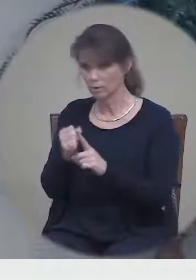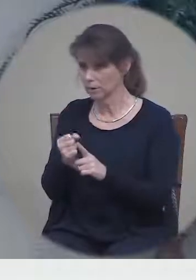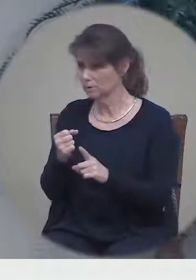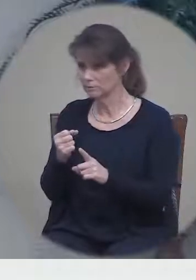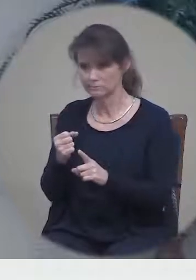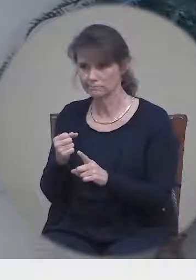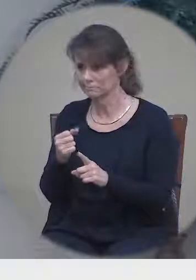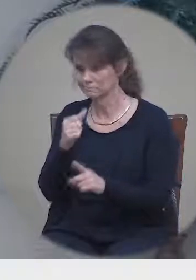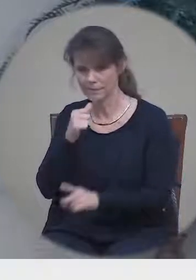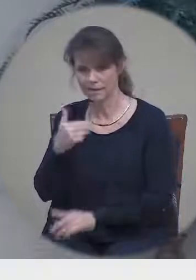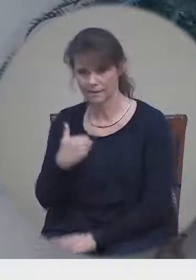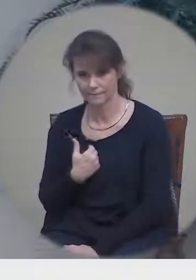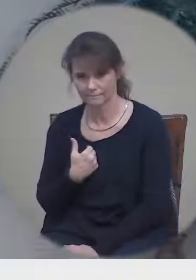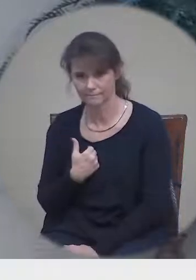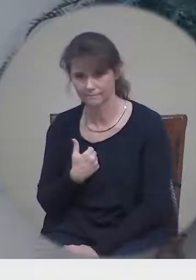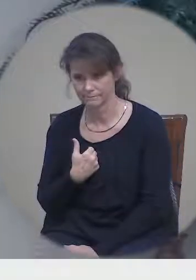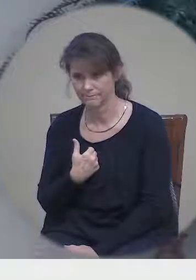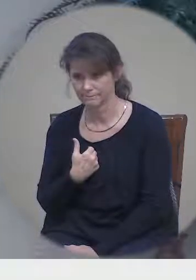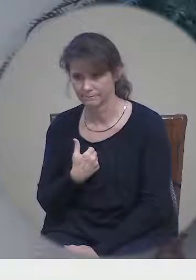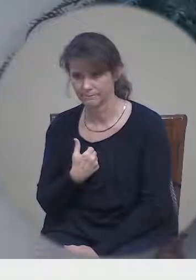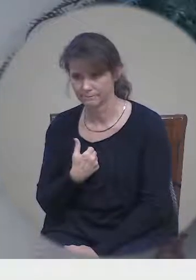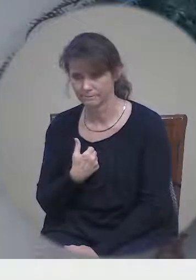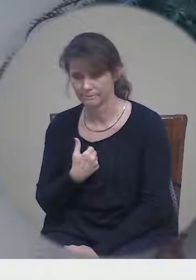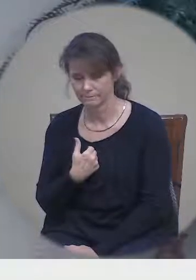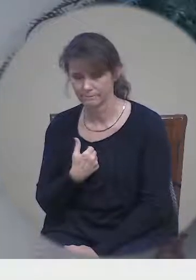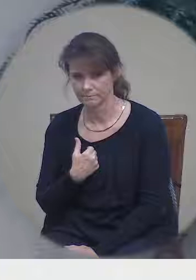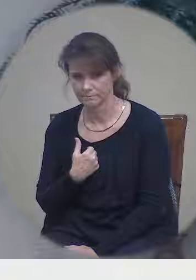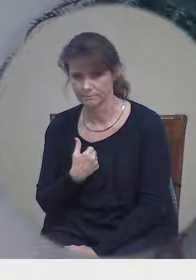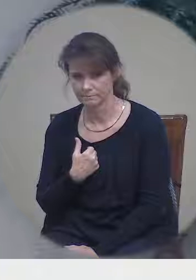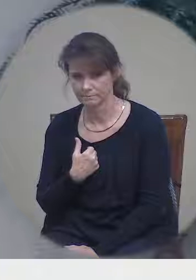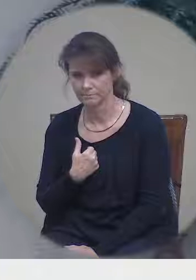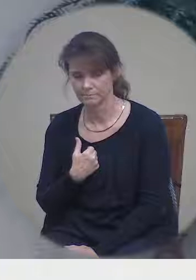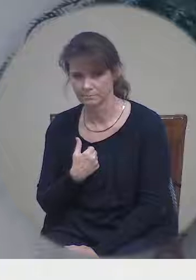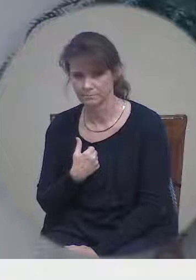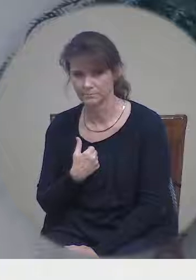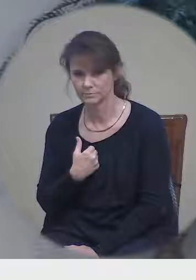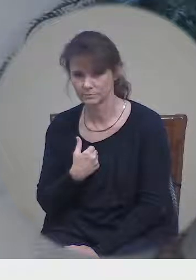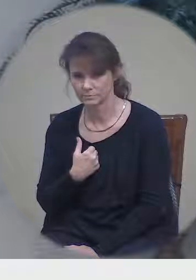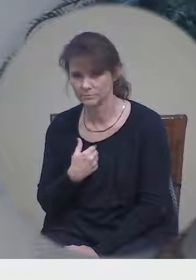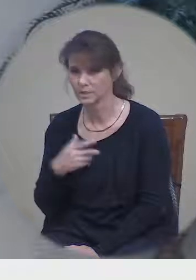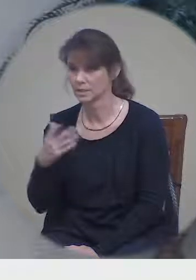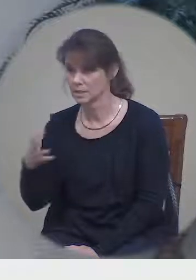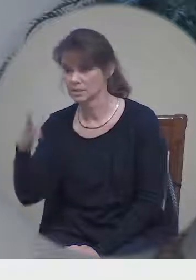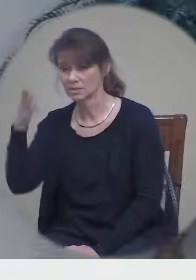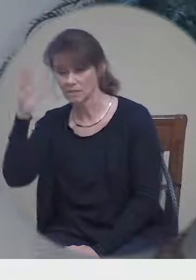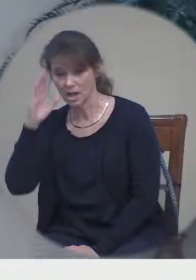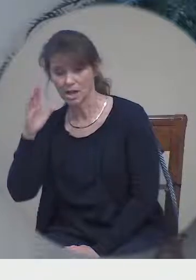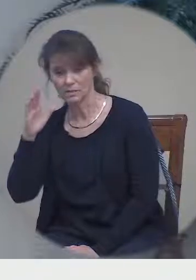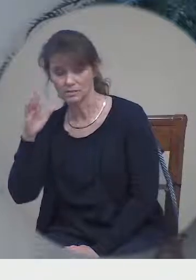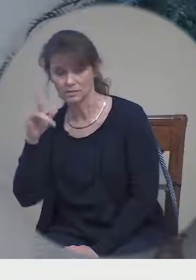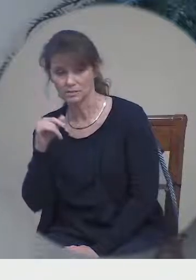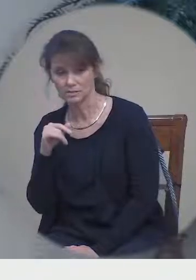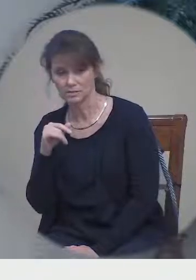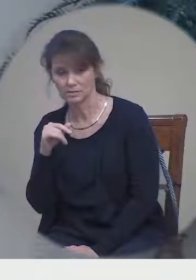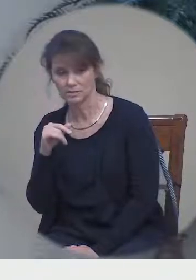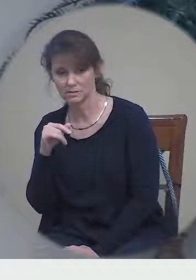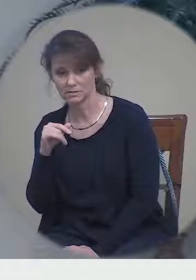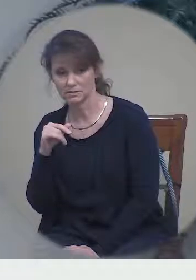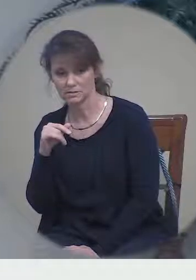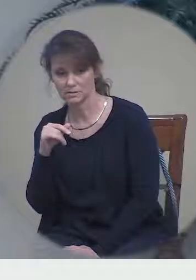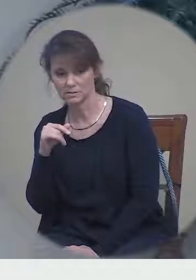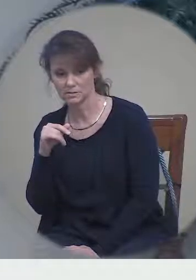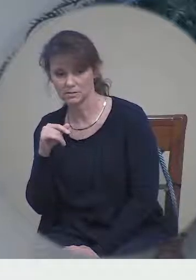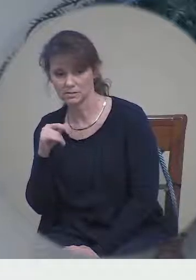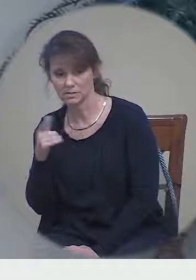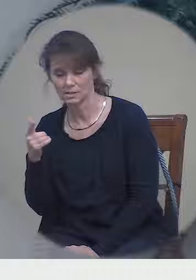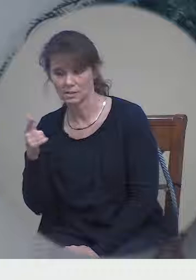In the former passage, it said, you haven't suffered, not like Jesus did, not to the shedding of your blood. Men haven't